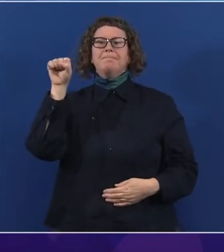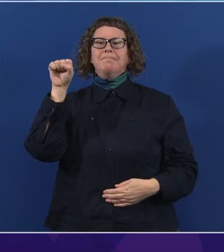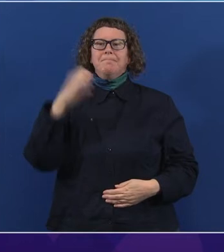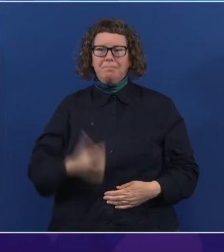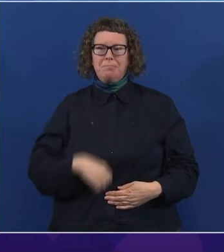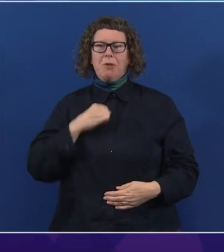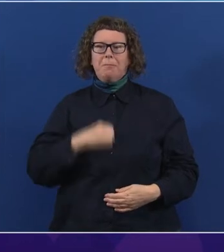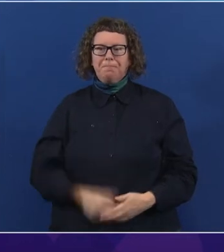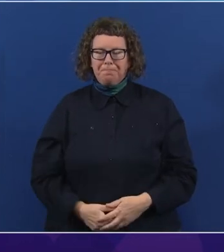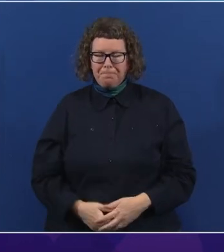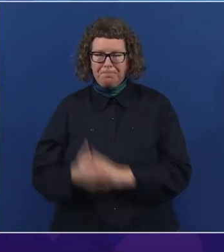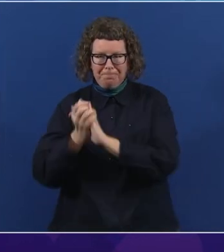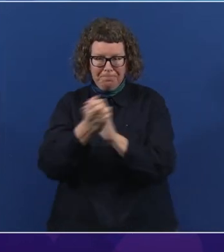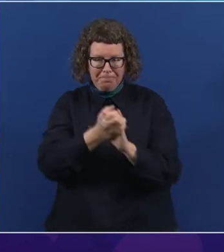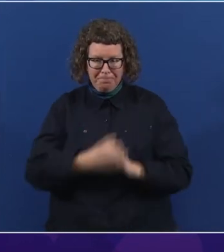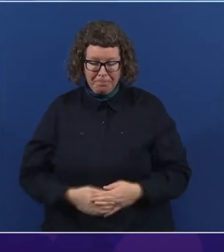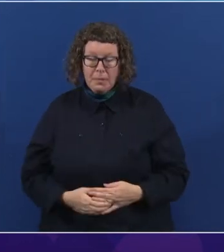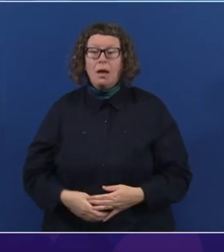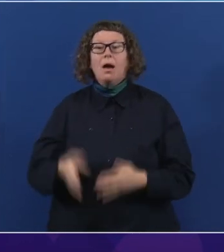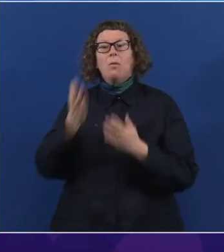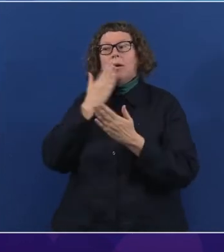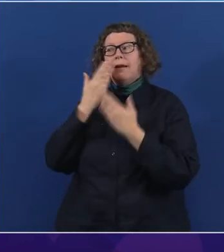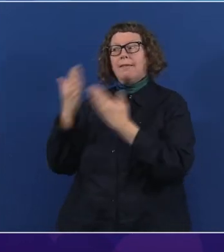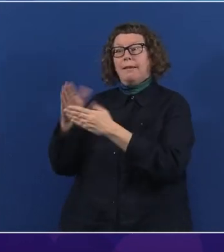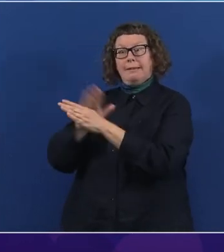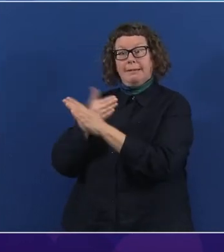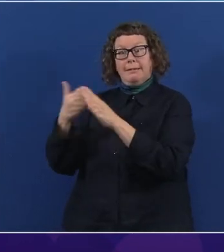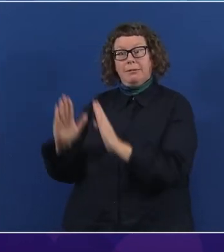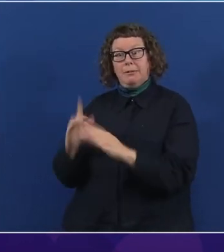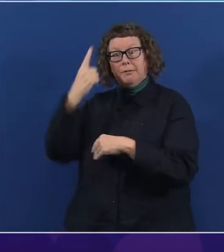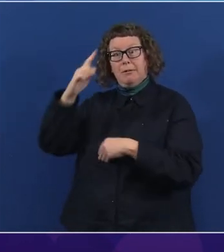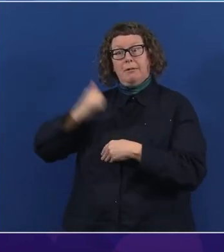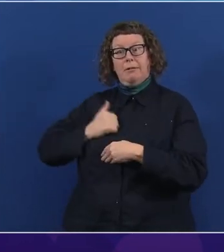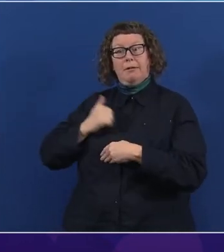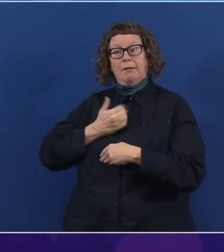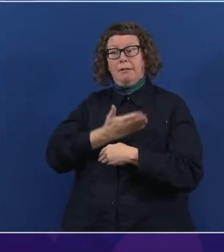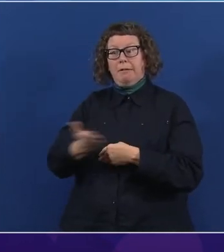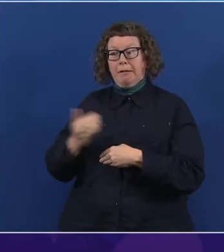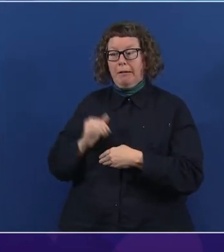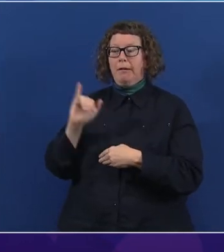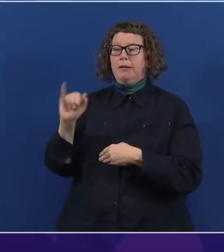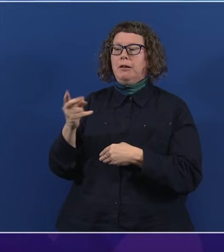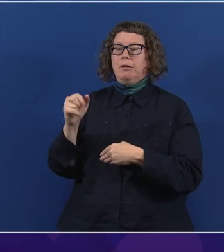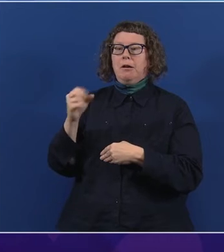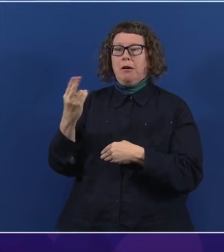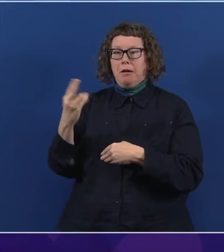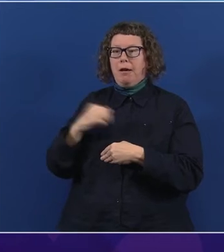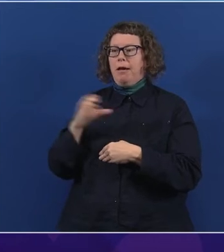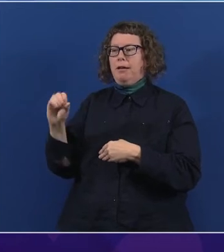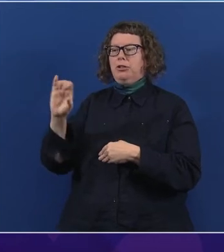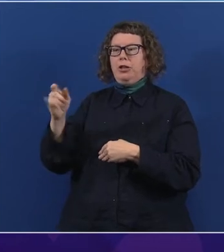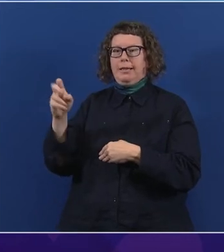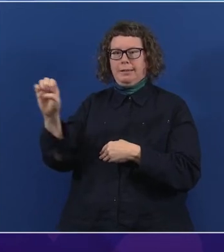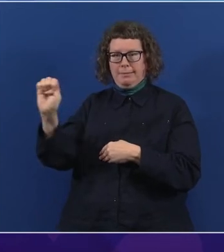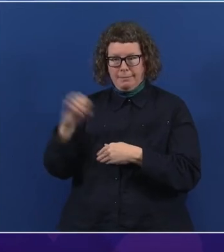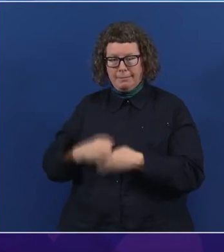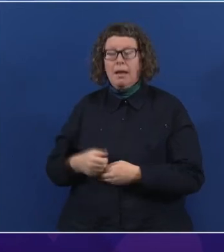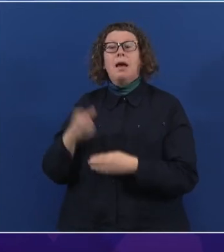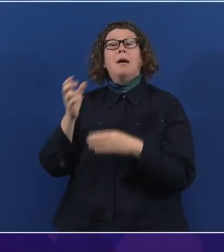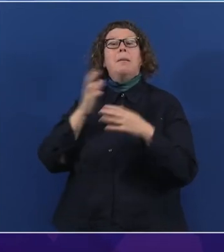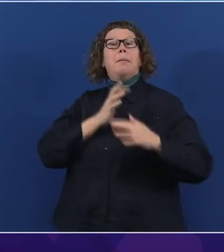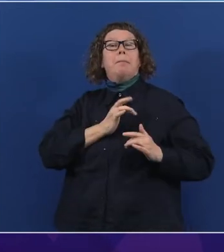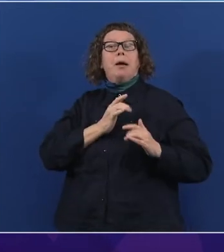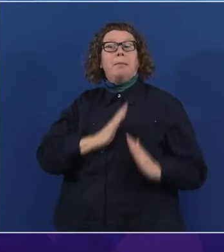I'd like to thank Jira Alave and Chase Walker for doing such a wonderful job singing O Canada. I would also like to acknowledge our